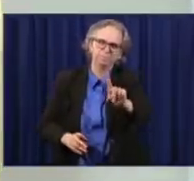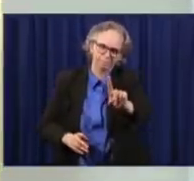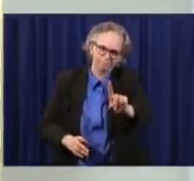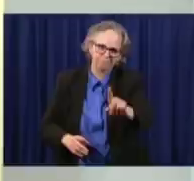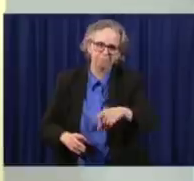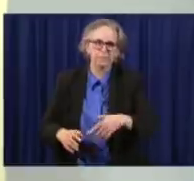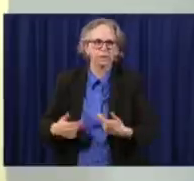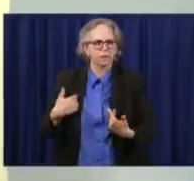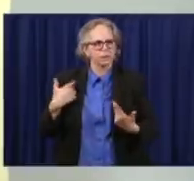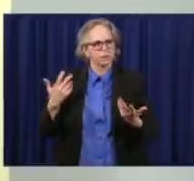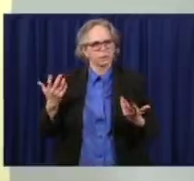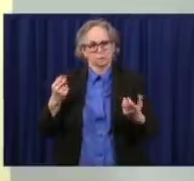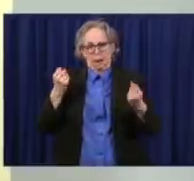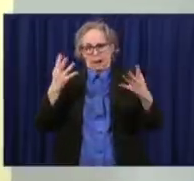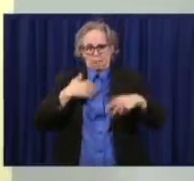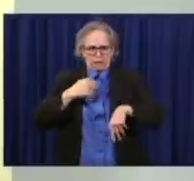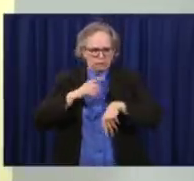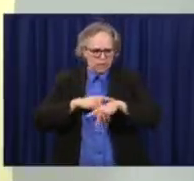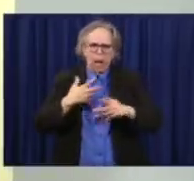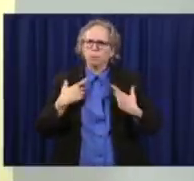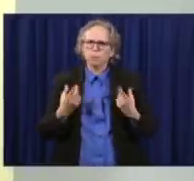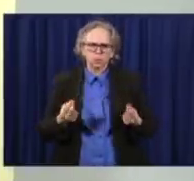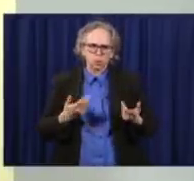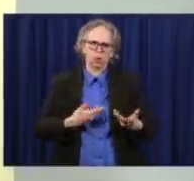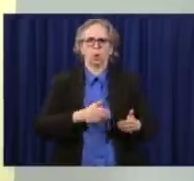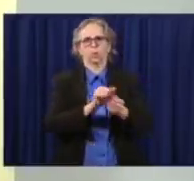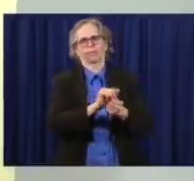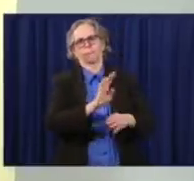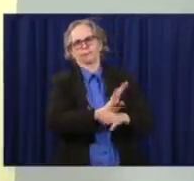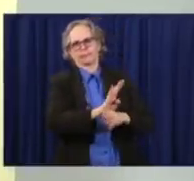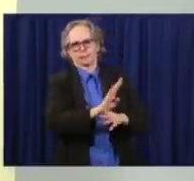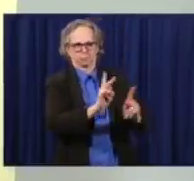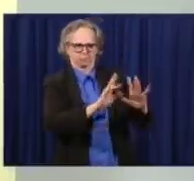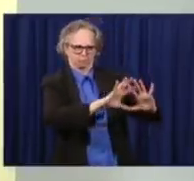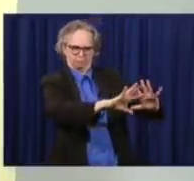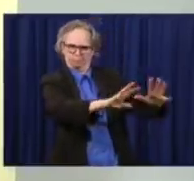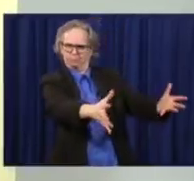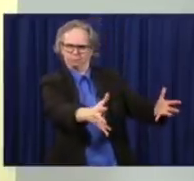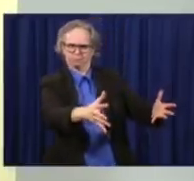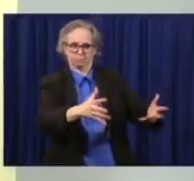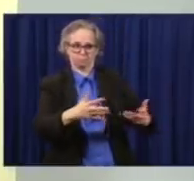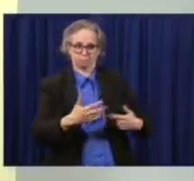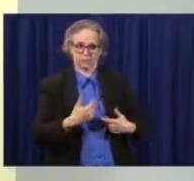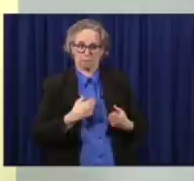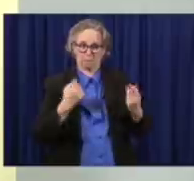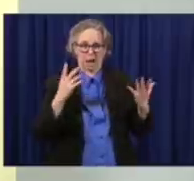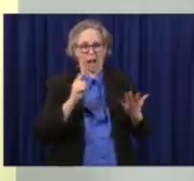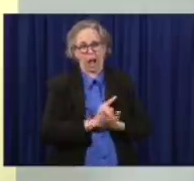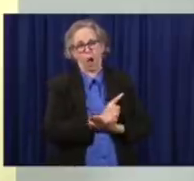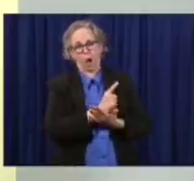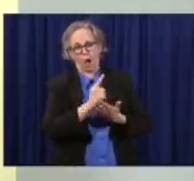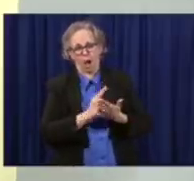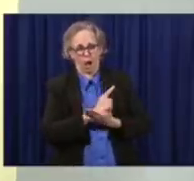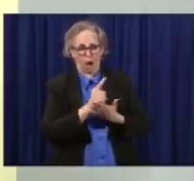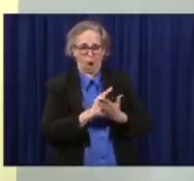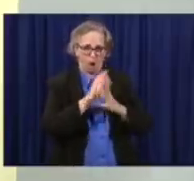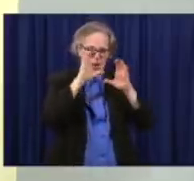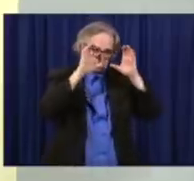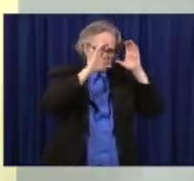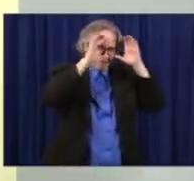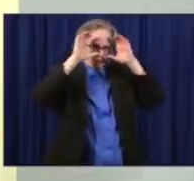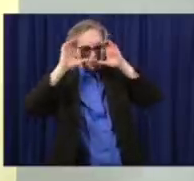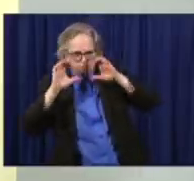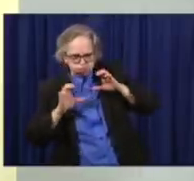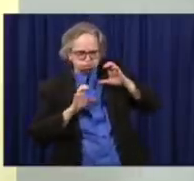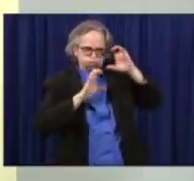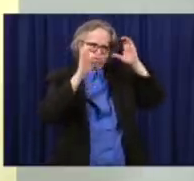health officials, and as many hours as I can stay awake in a day, that's what we're doing. And we're listening